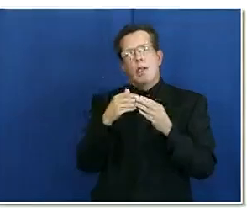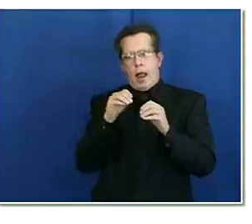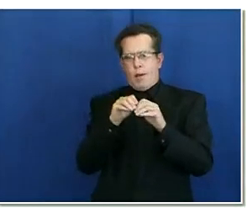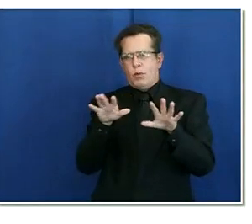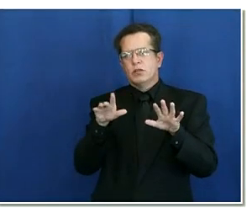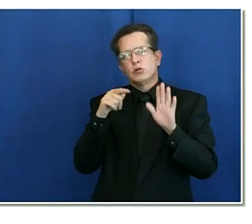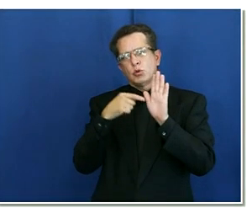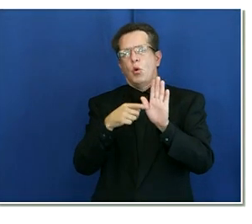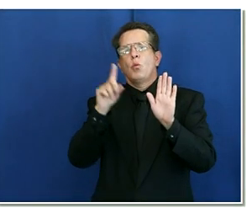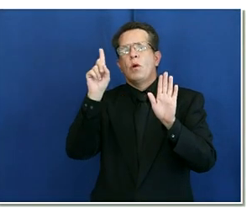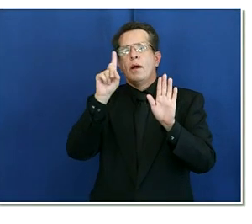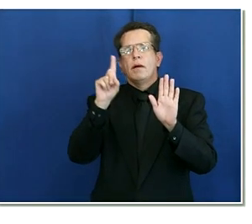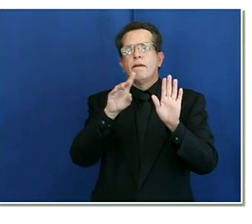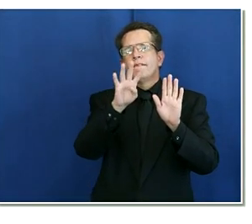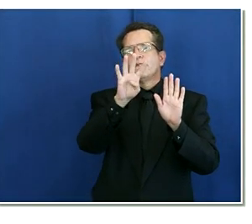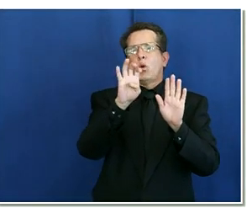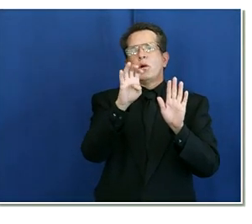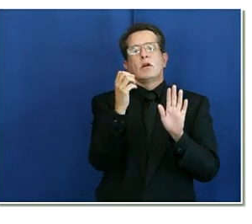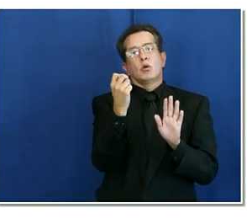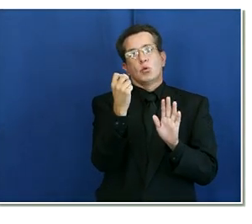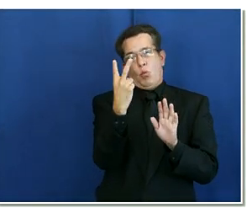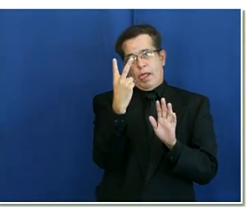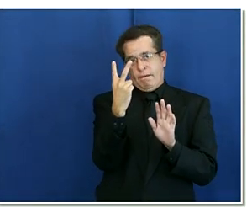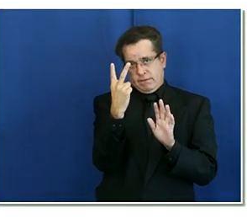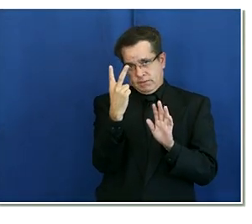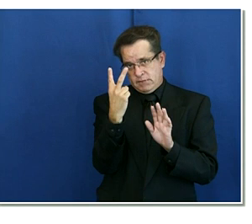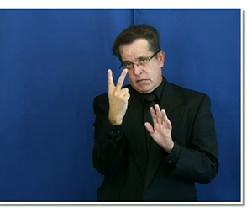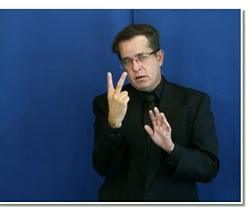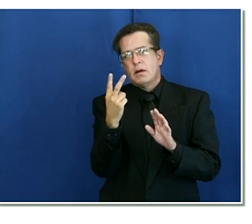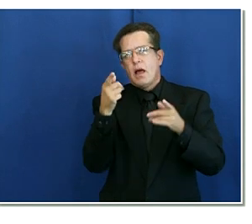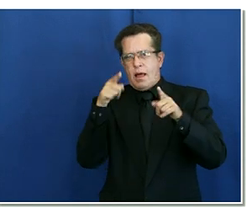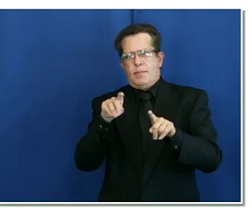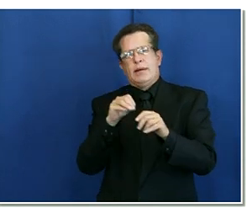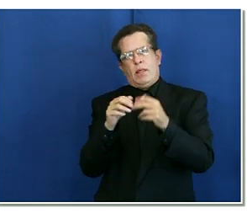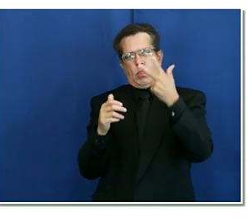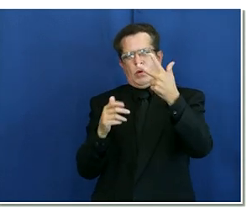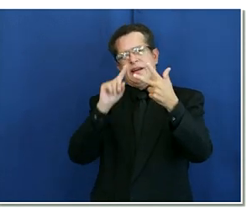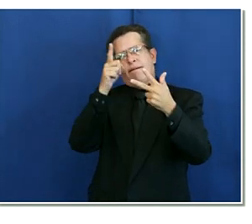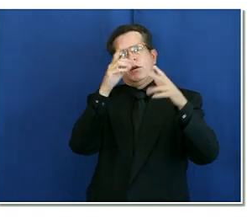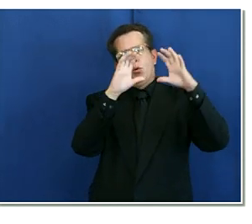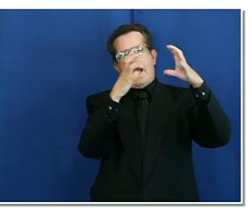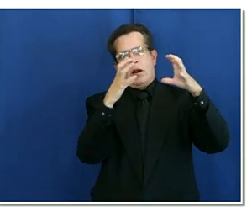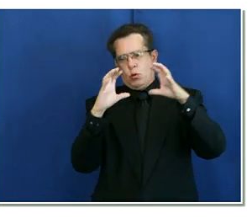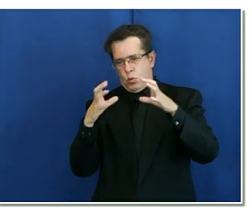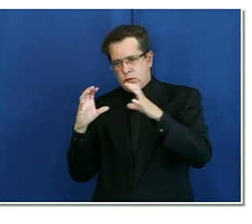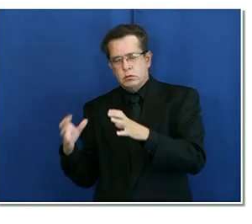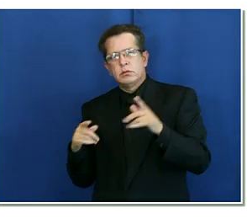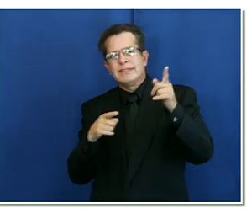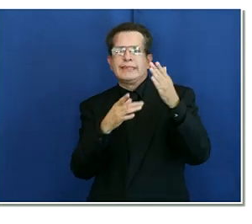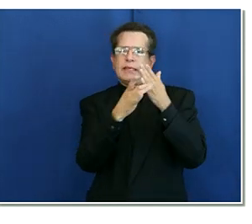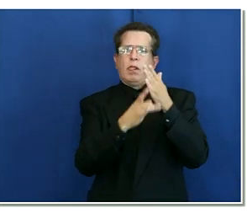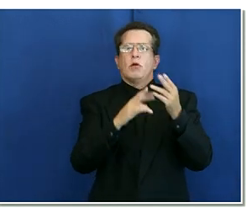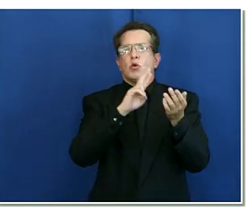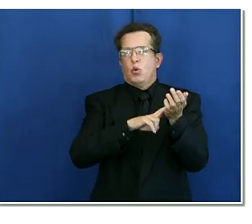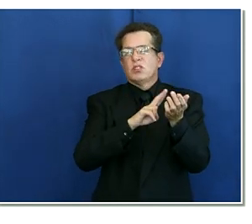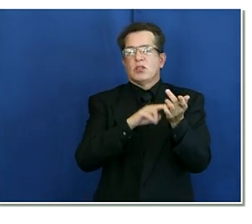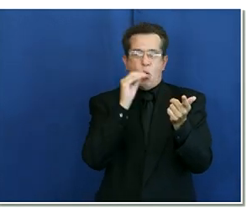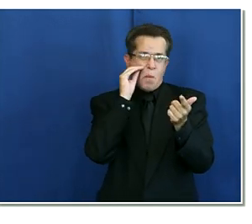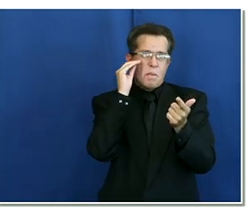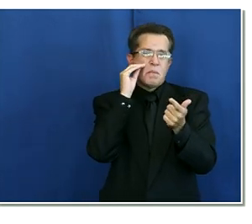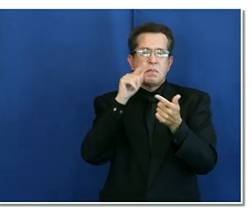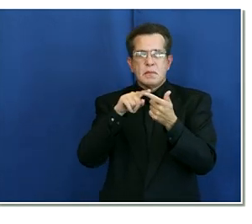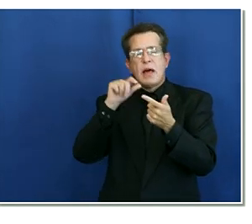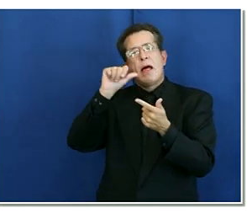pandemic, 412 total outbreaks have occurred in 3 categories: skilled nursing facilities, other